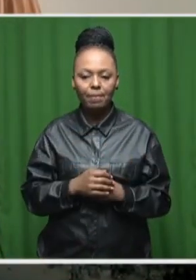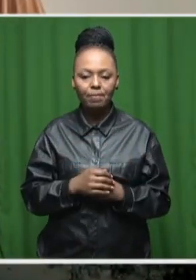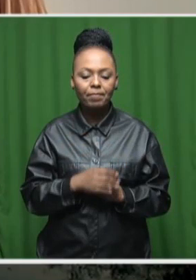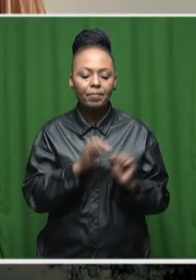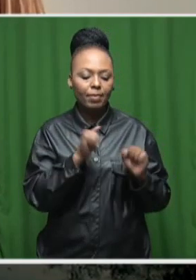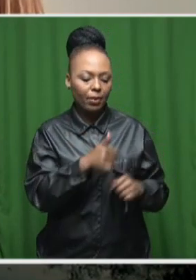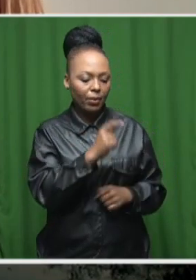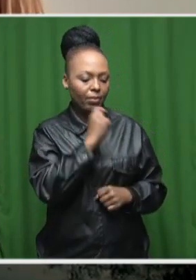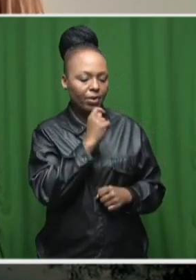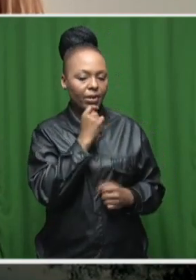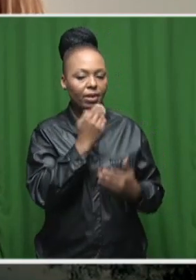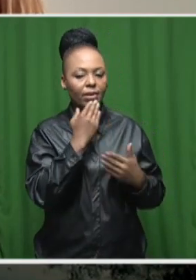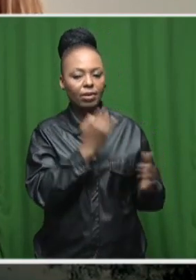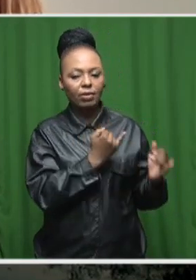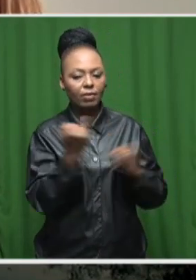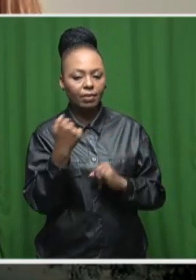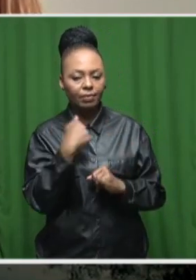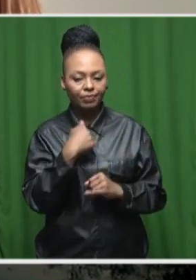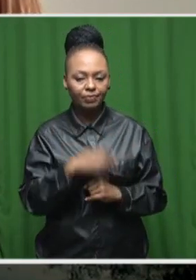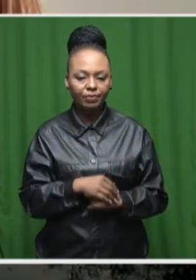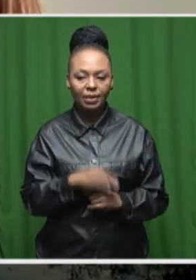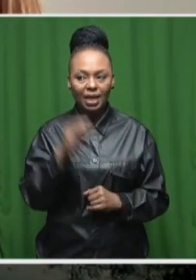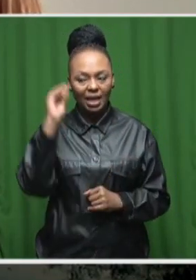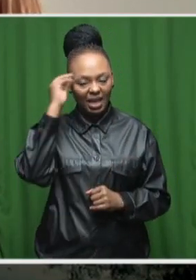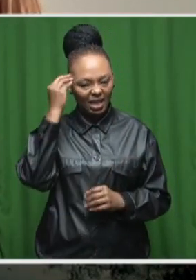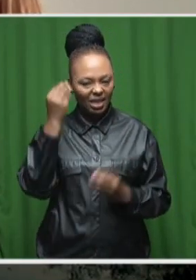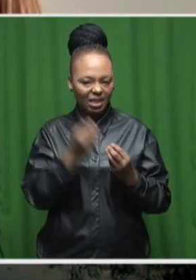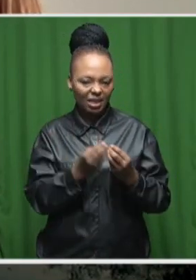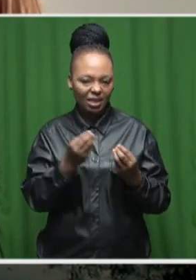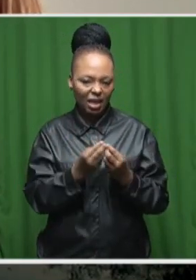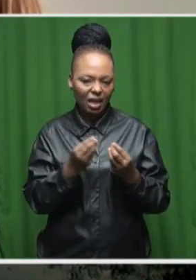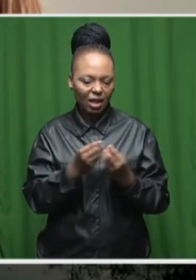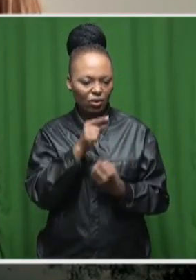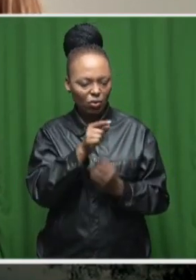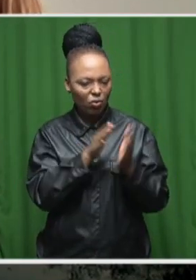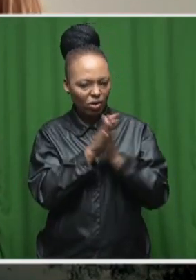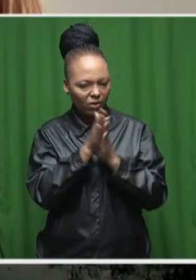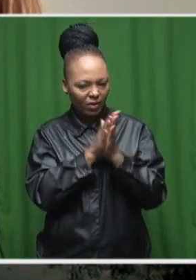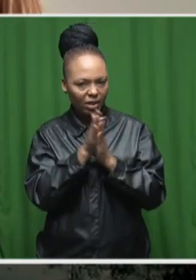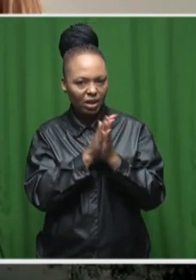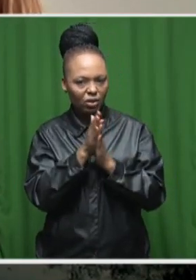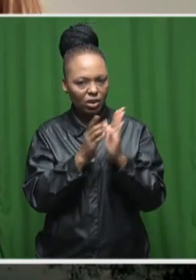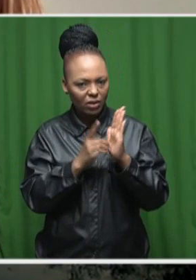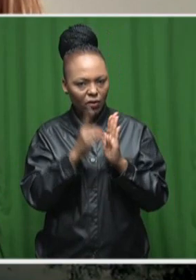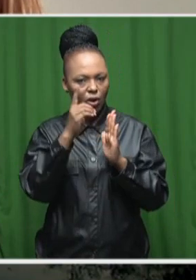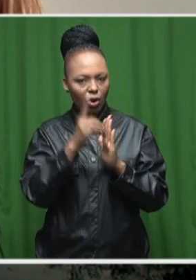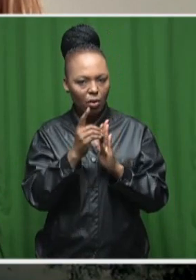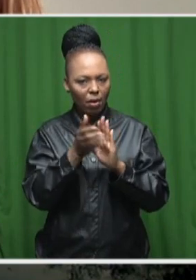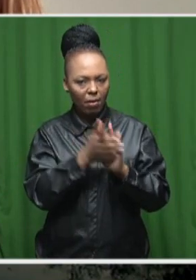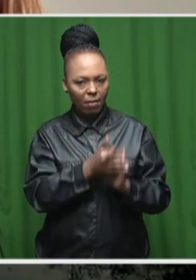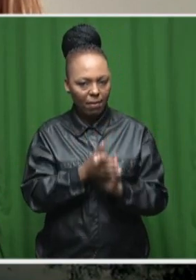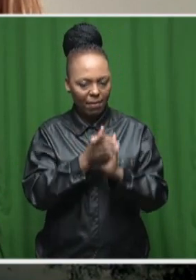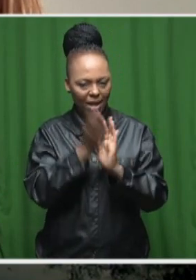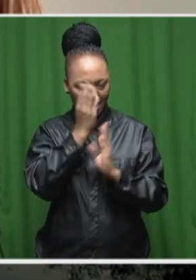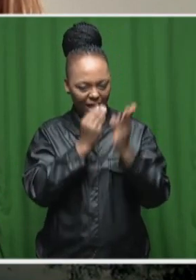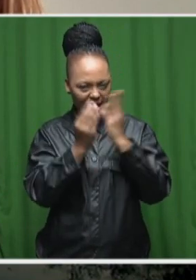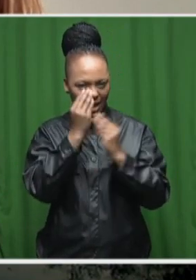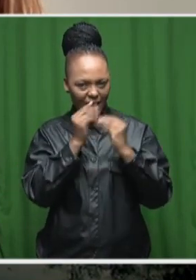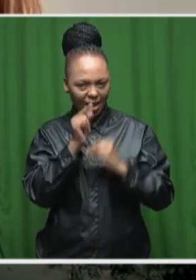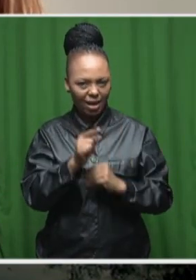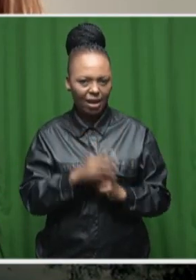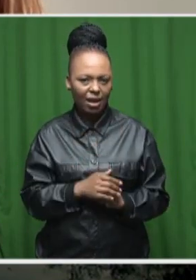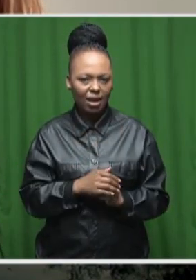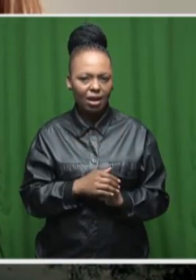Thank you for having me. This is quite interesting. I mean, what motivated you to develop Bamba Learn, and what kind of challenges did you encounter while creating